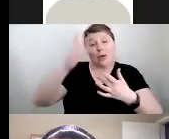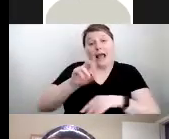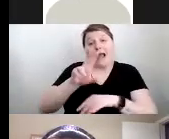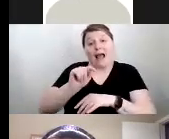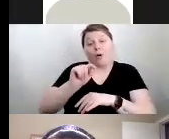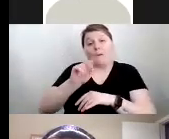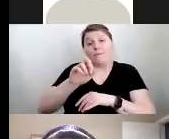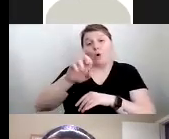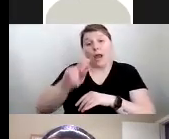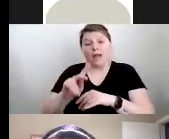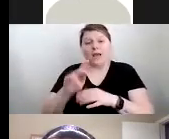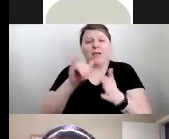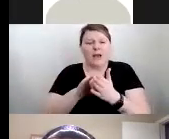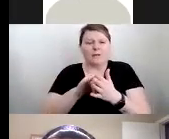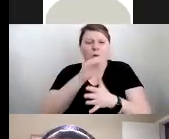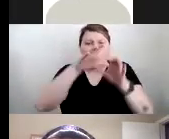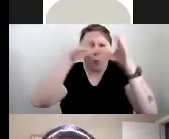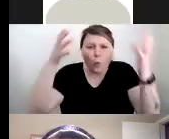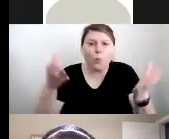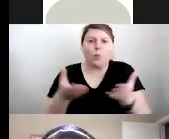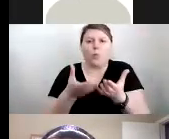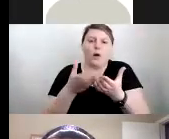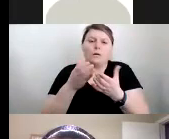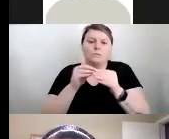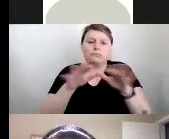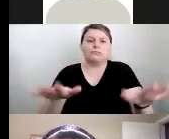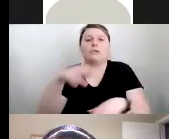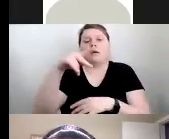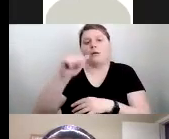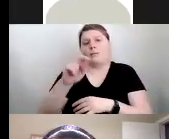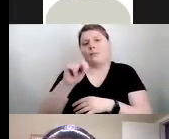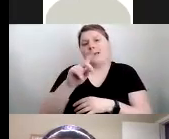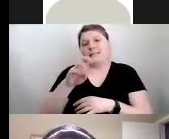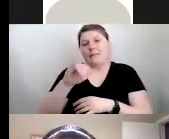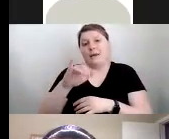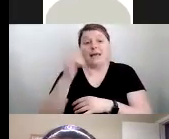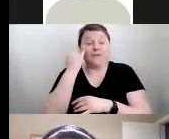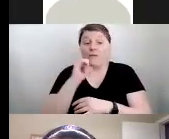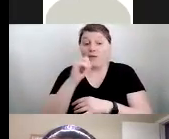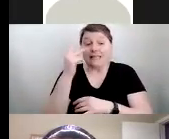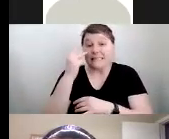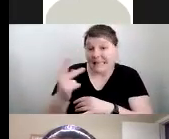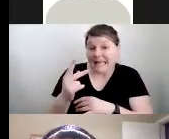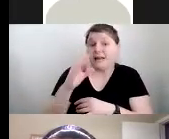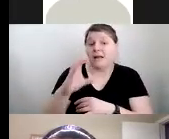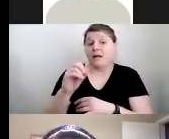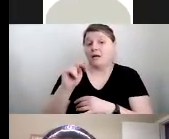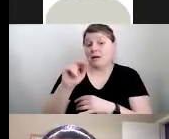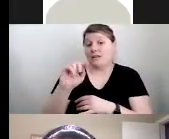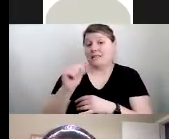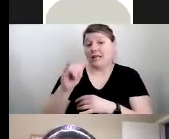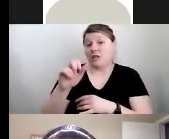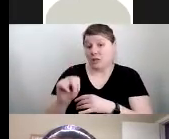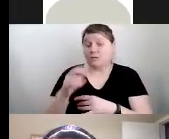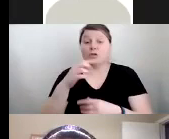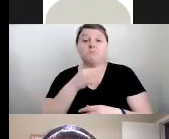a world-encompassing pandemic outbreak. And so if you haven't seen Contagion and you're curious about EIS, definitely look